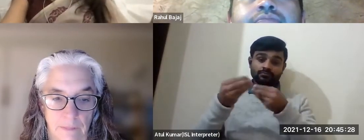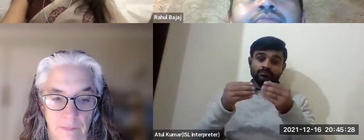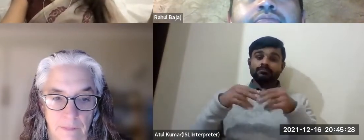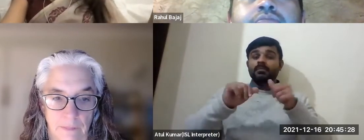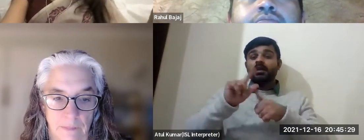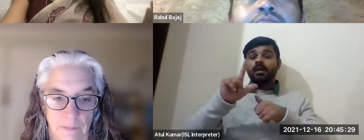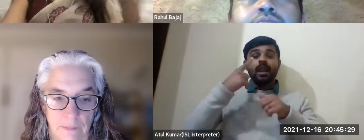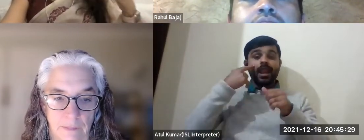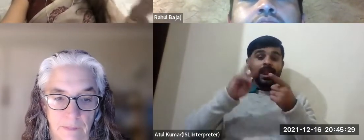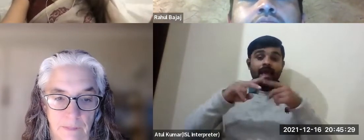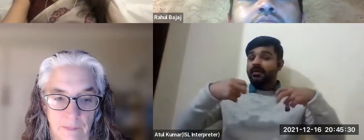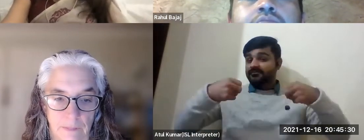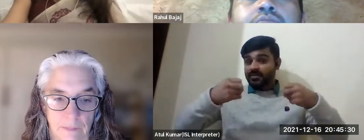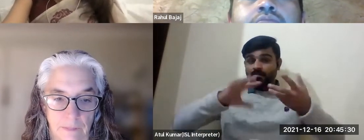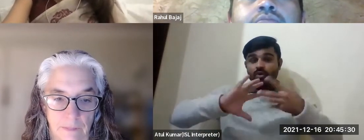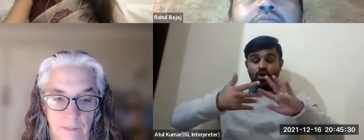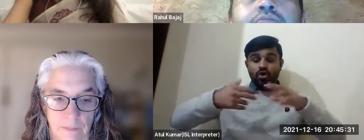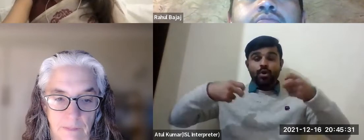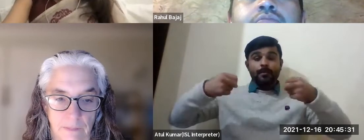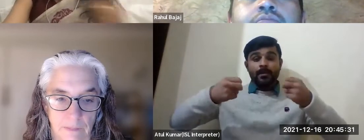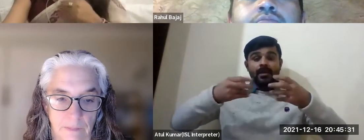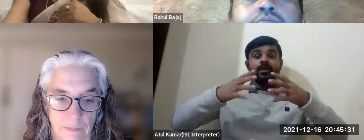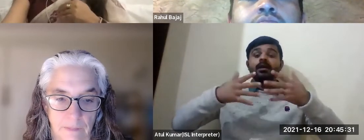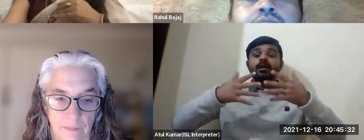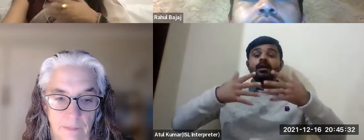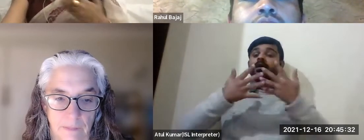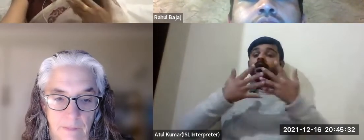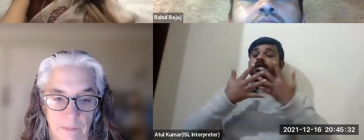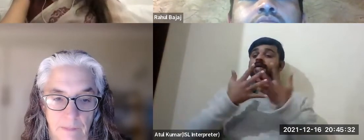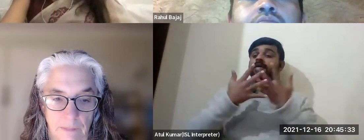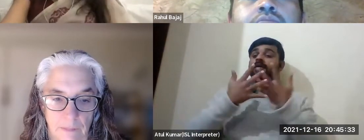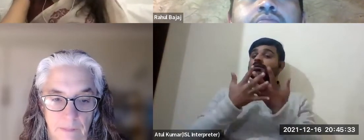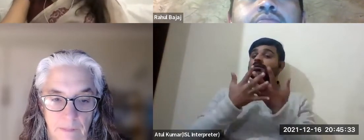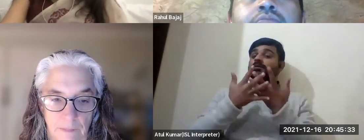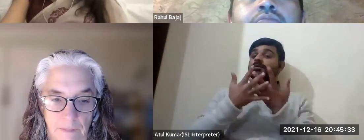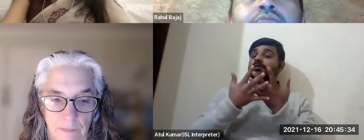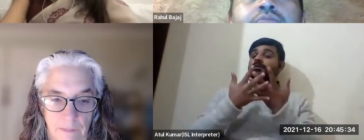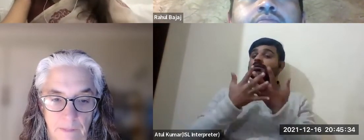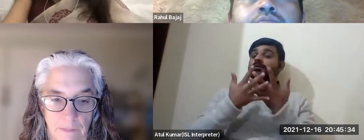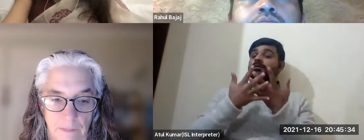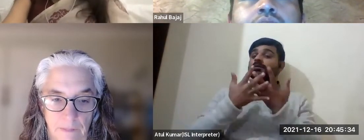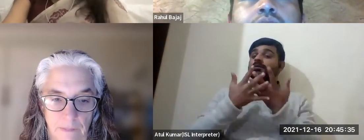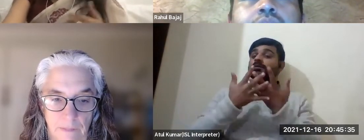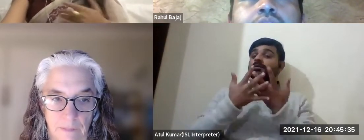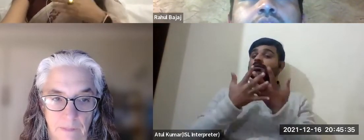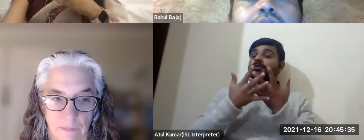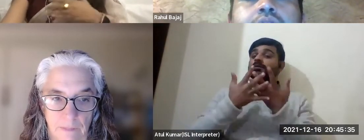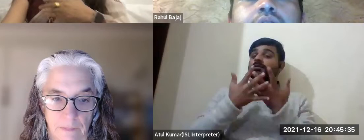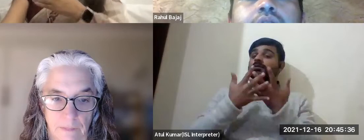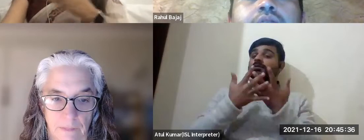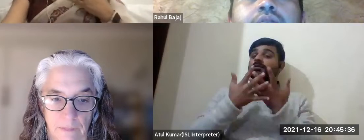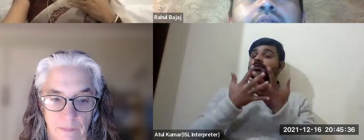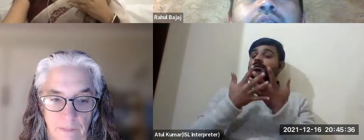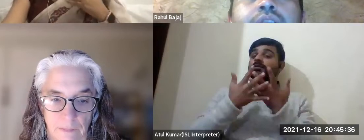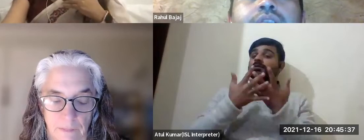captioning, automated captioning that's available. We didn't have to ask for it from an India perspective, right? Yeah. So today